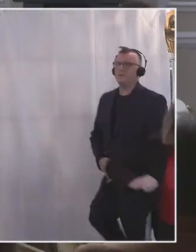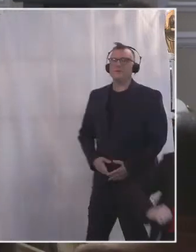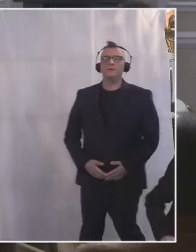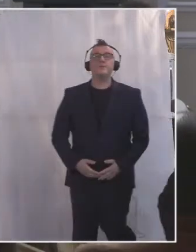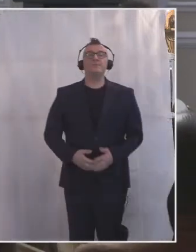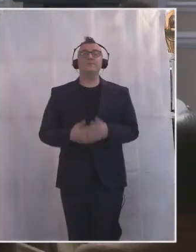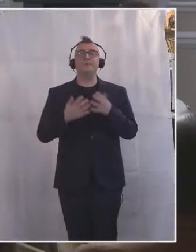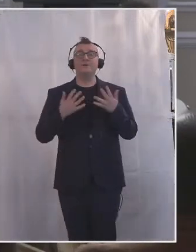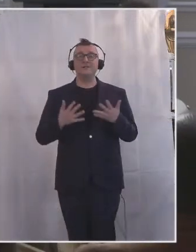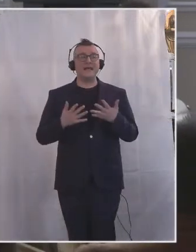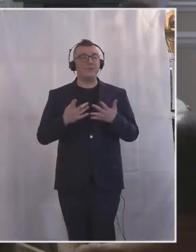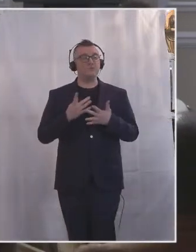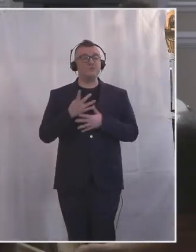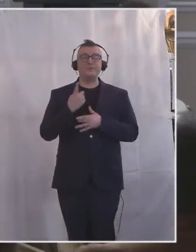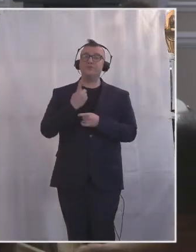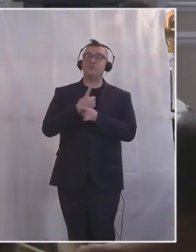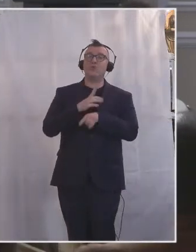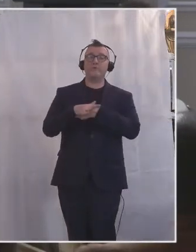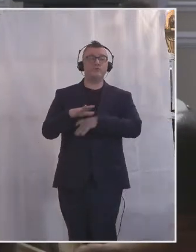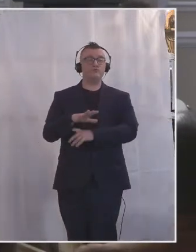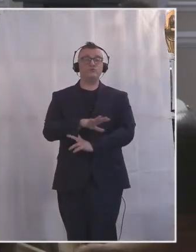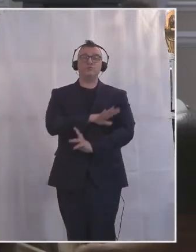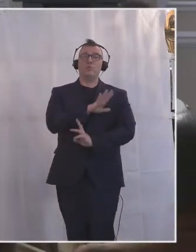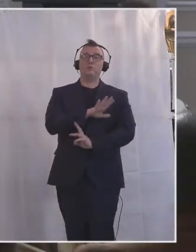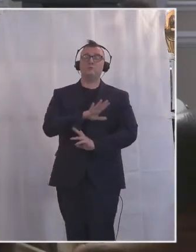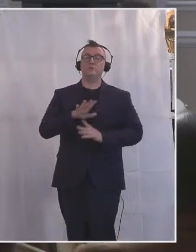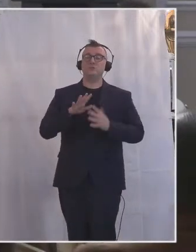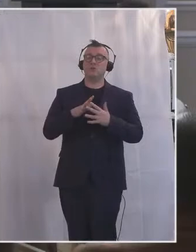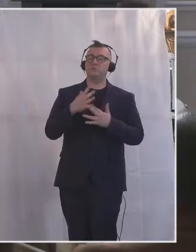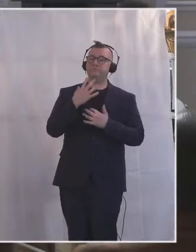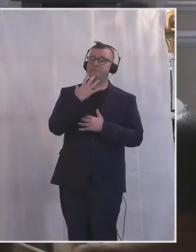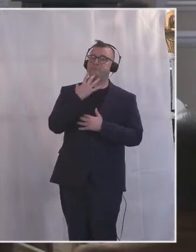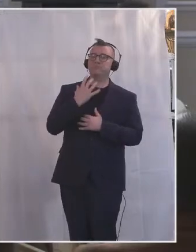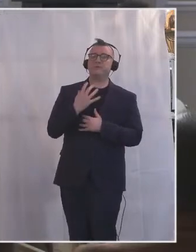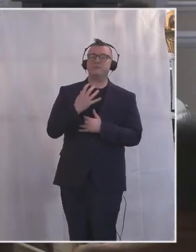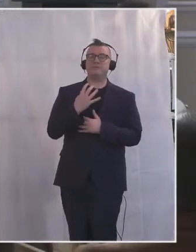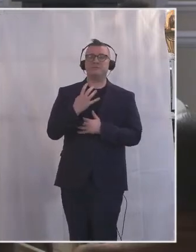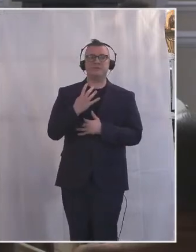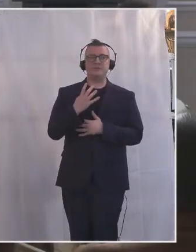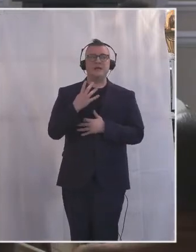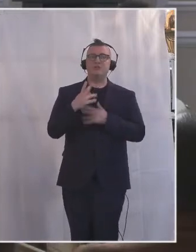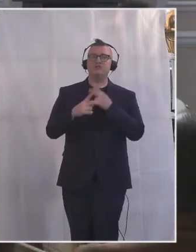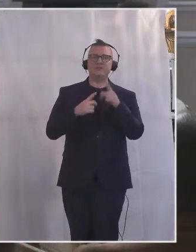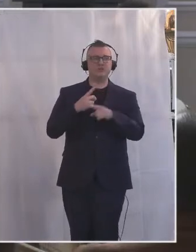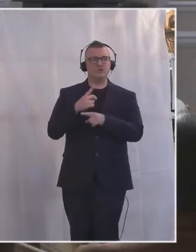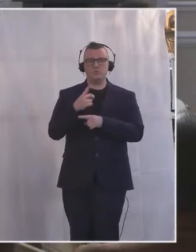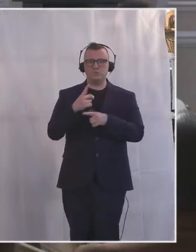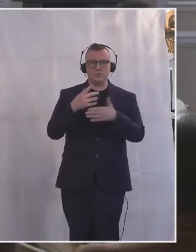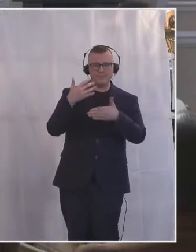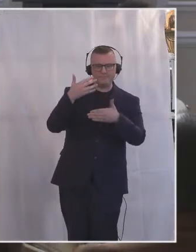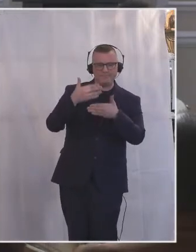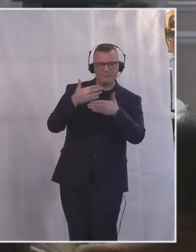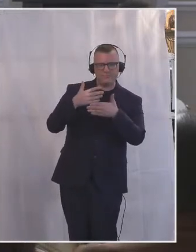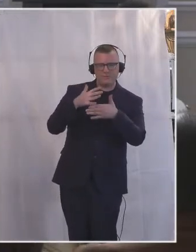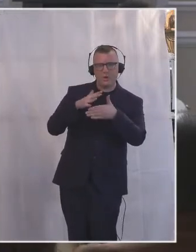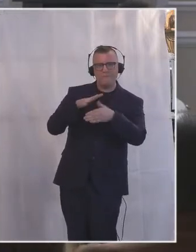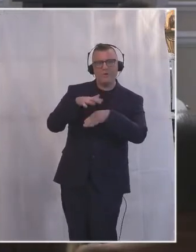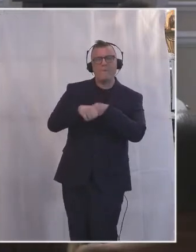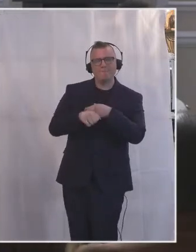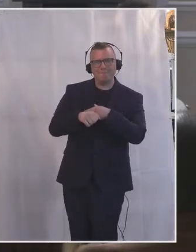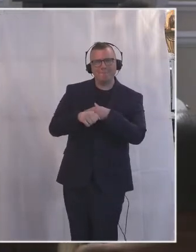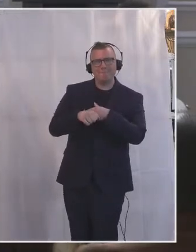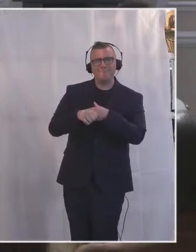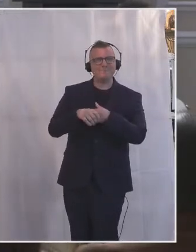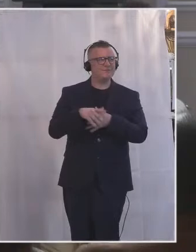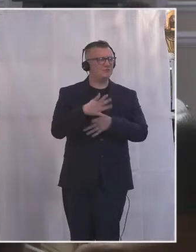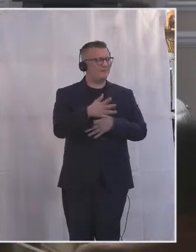note around resilience, courage, and overcoming those failures and learning from those successes. It'd be great to get some